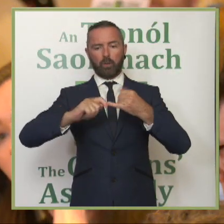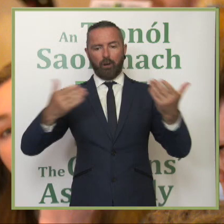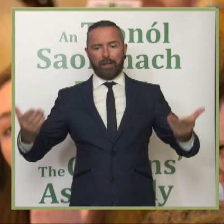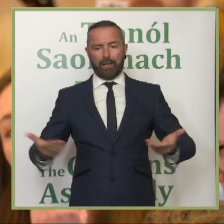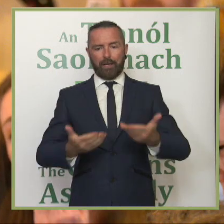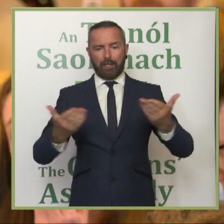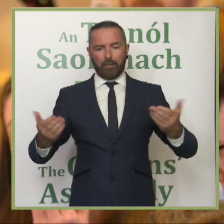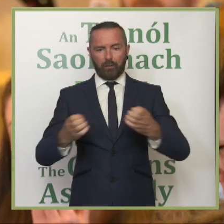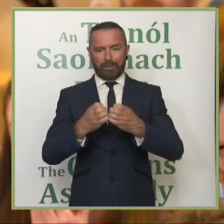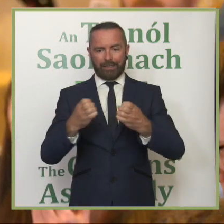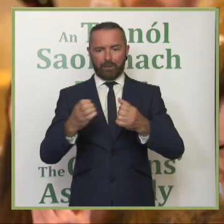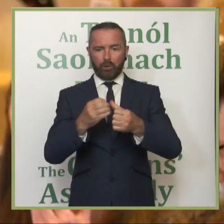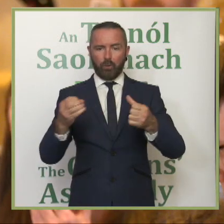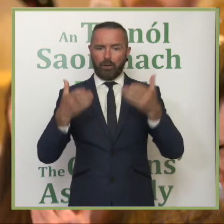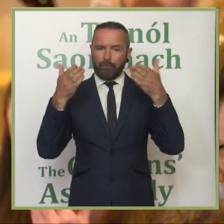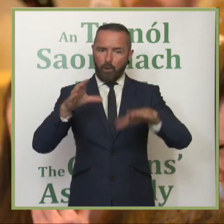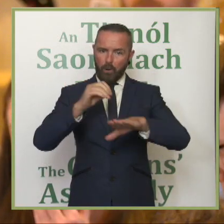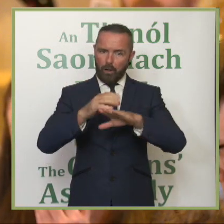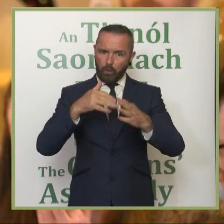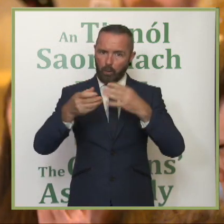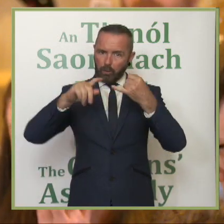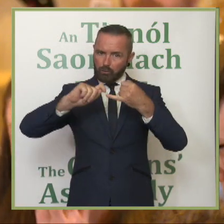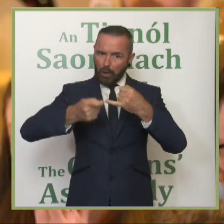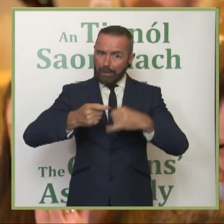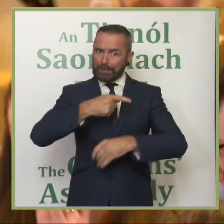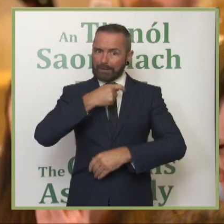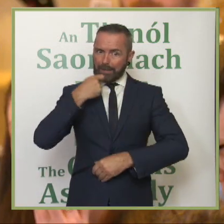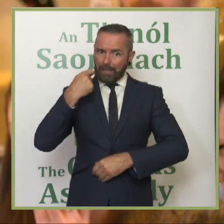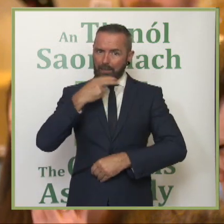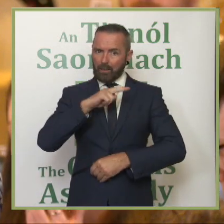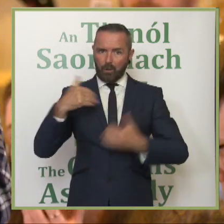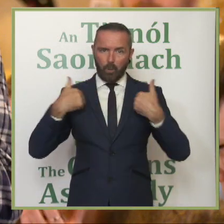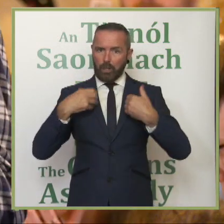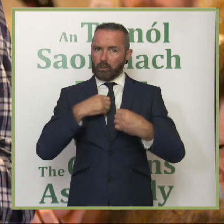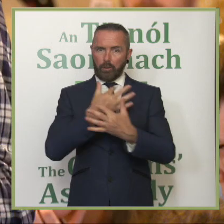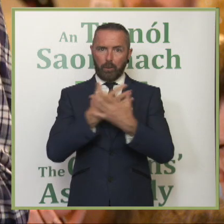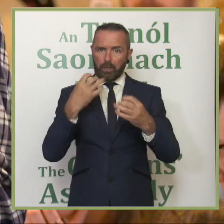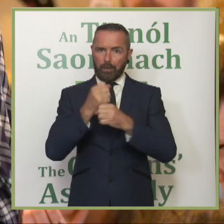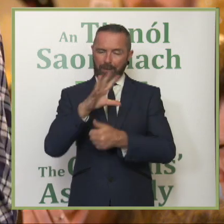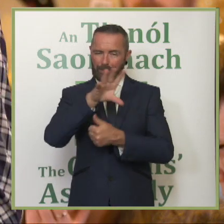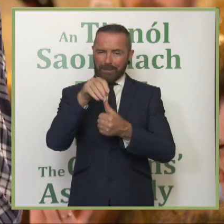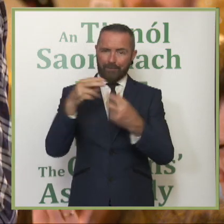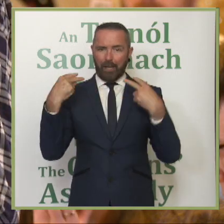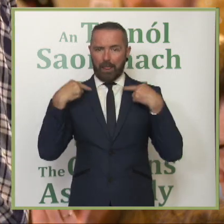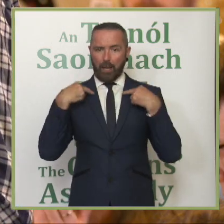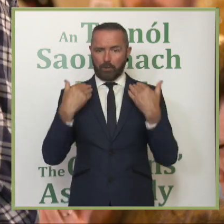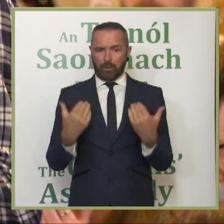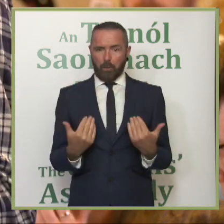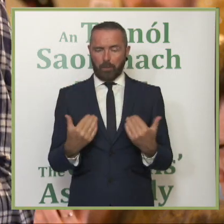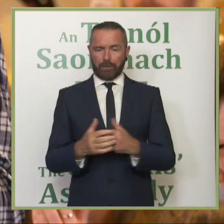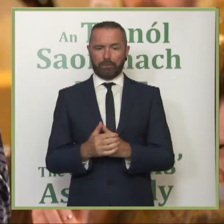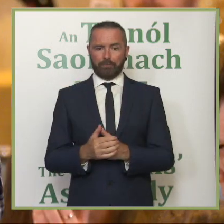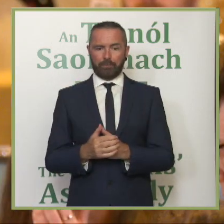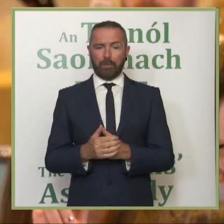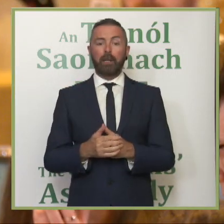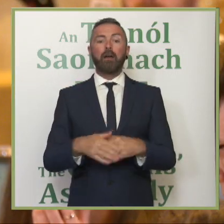other to focus on the intention of what we're trying to say, rather than worrying too much about the specific language at any given moment. And following